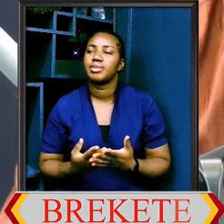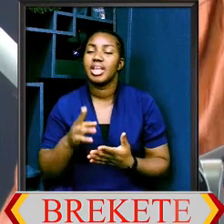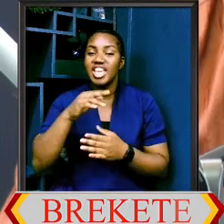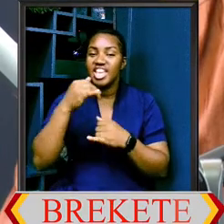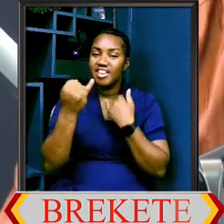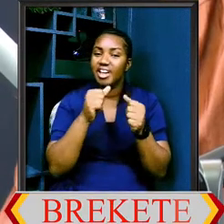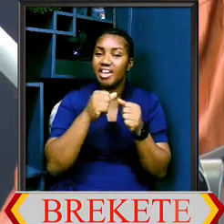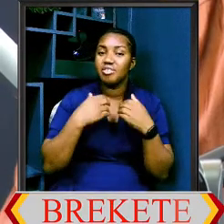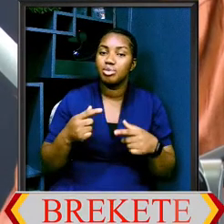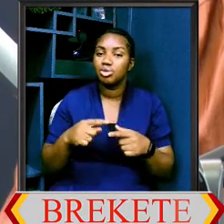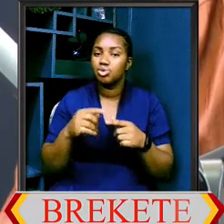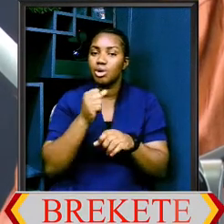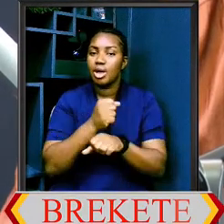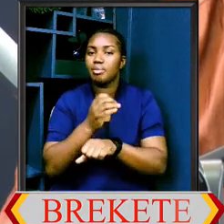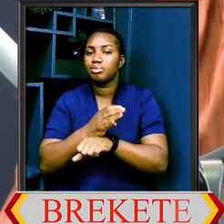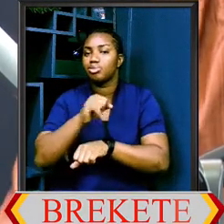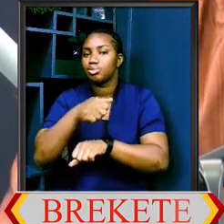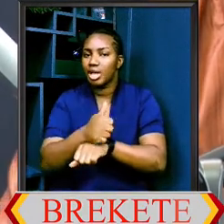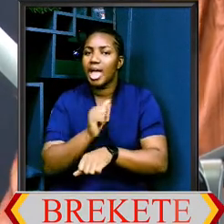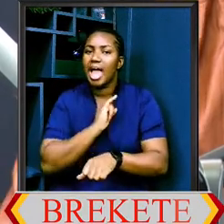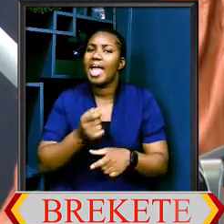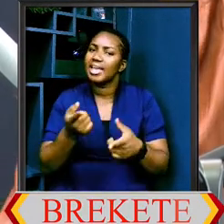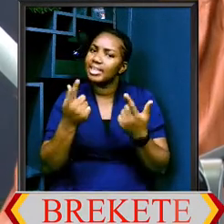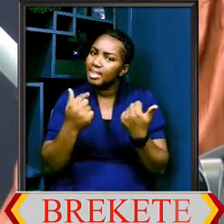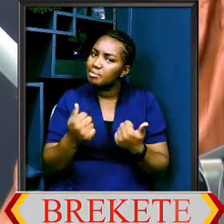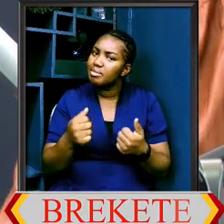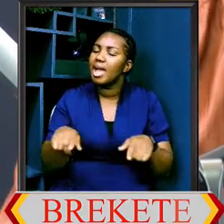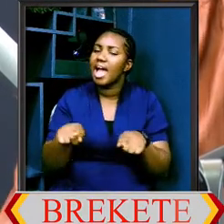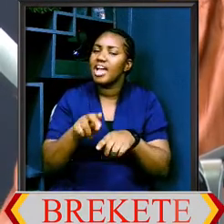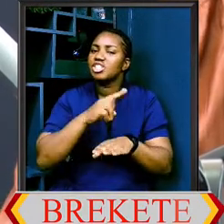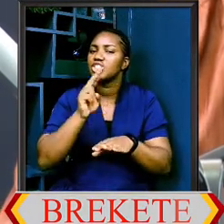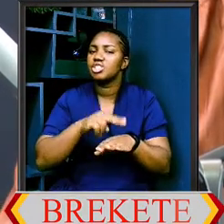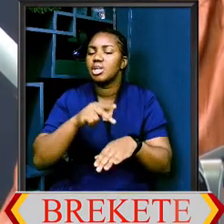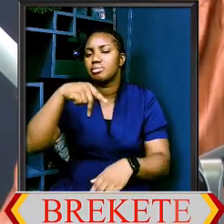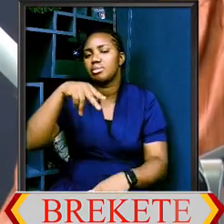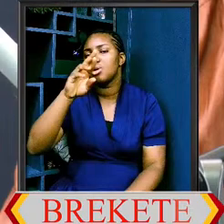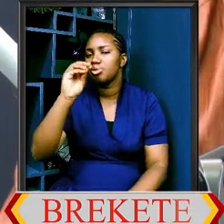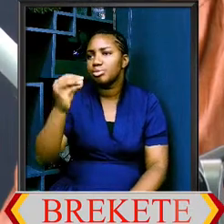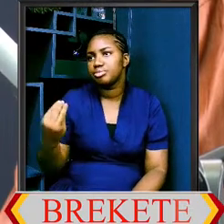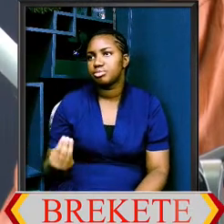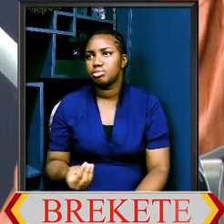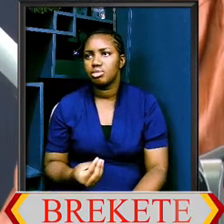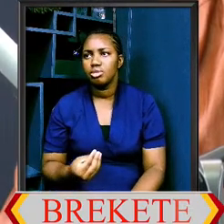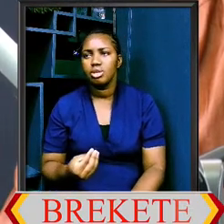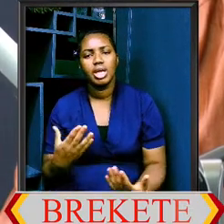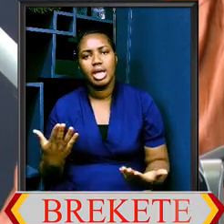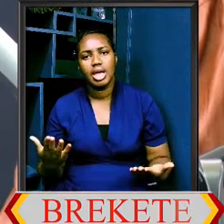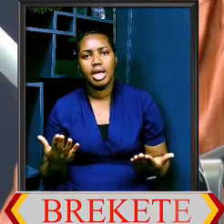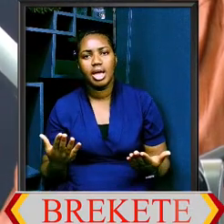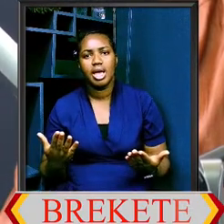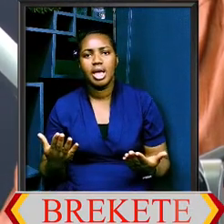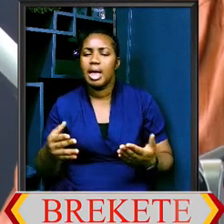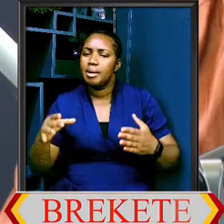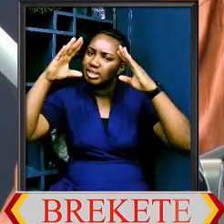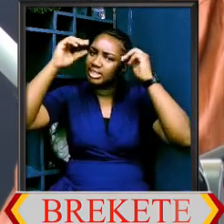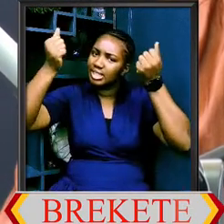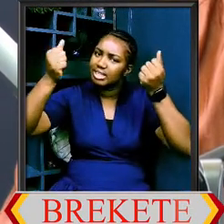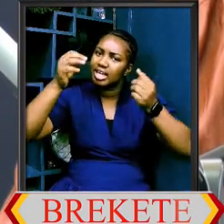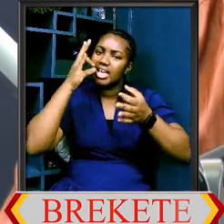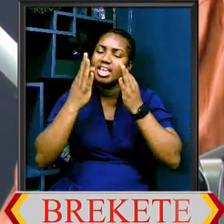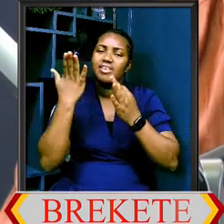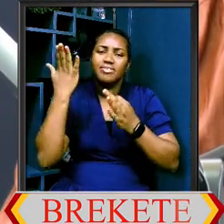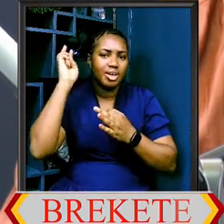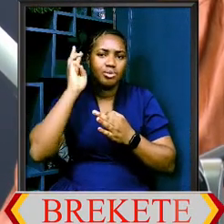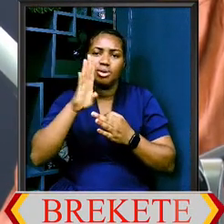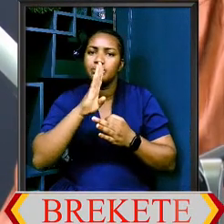Invite everybody to Abuja, sir. I came there as national PRO. President, if there